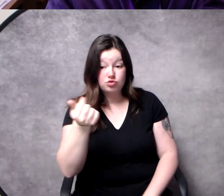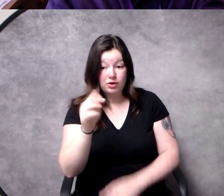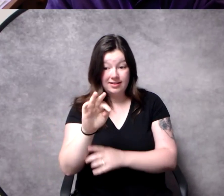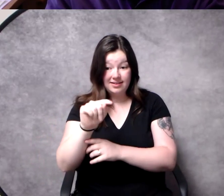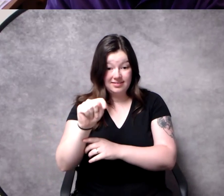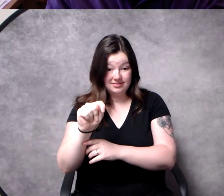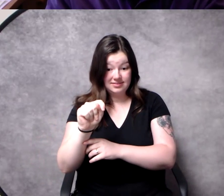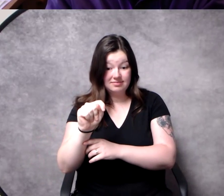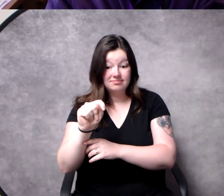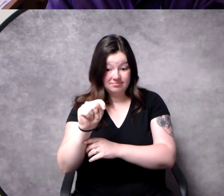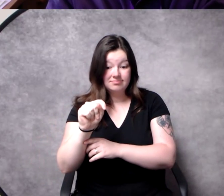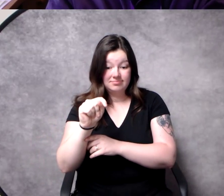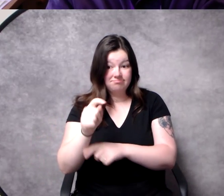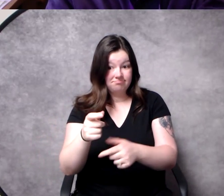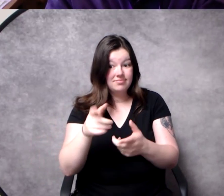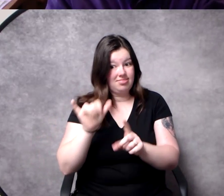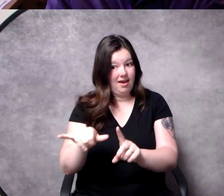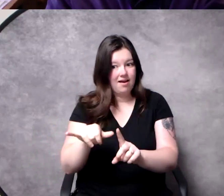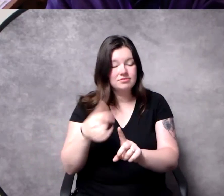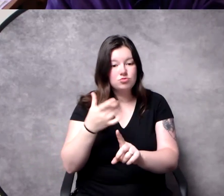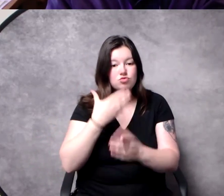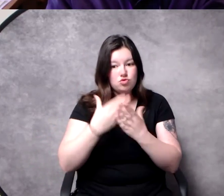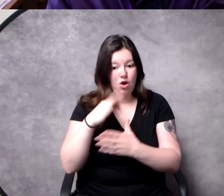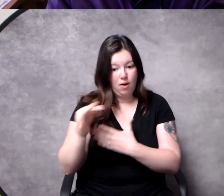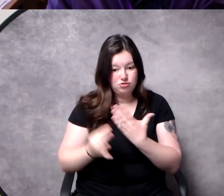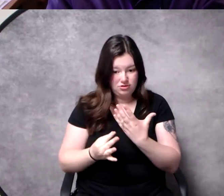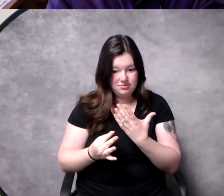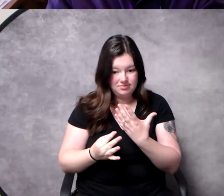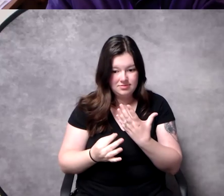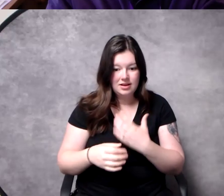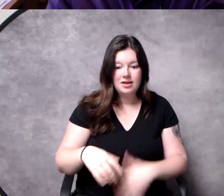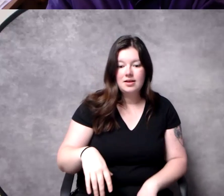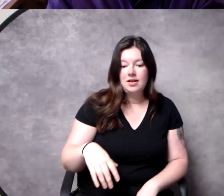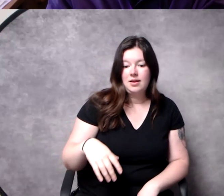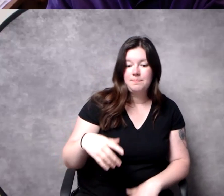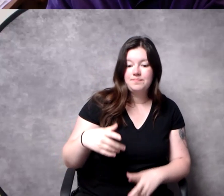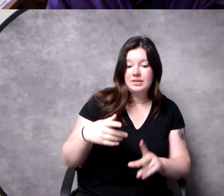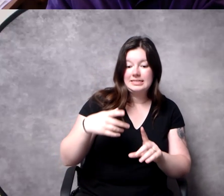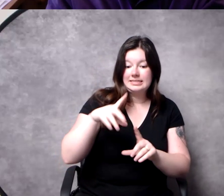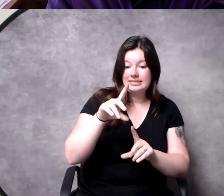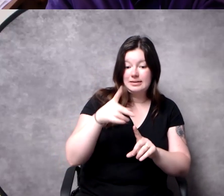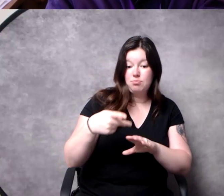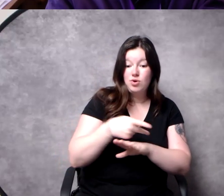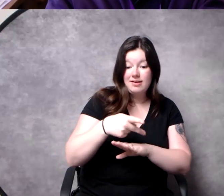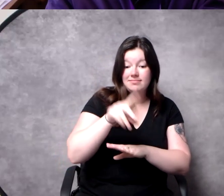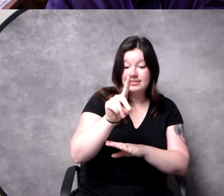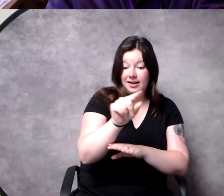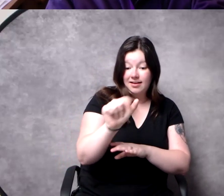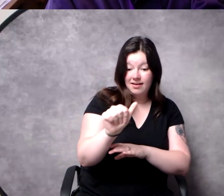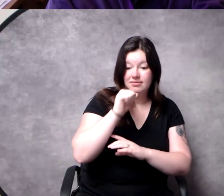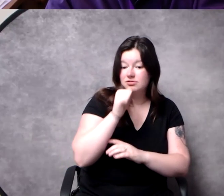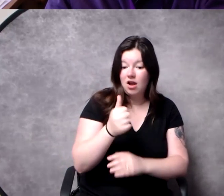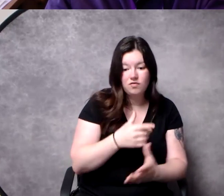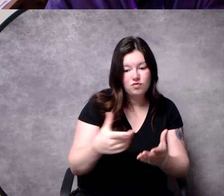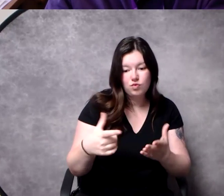not required. It's always nice to have data if you have something, even if it's sort of feasibility data.